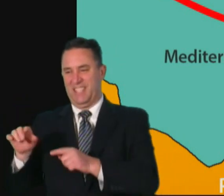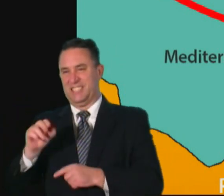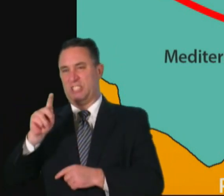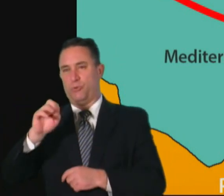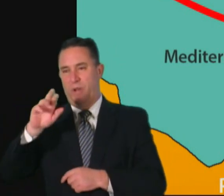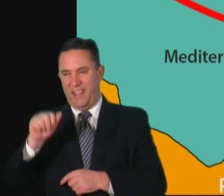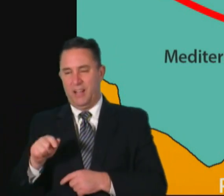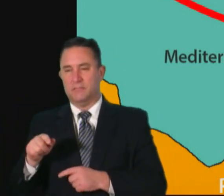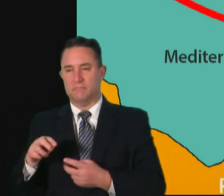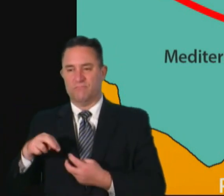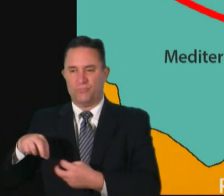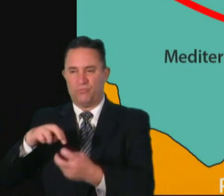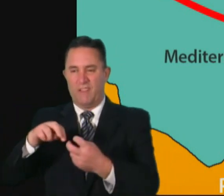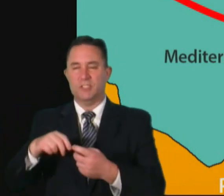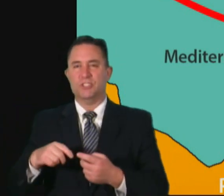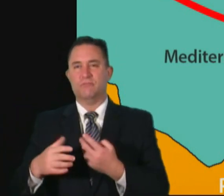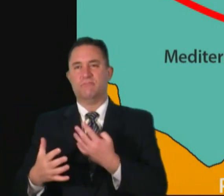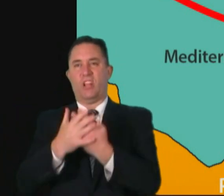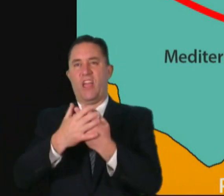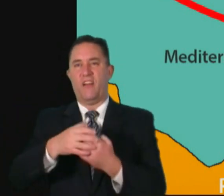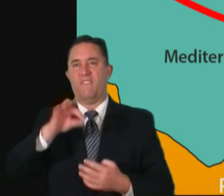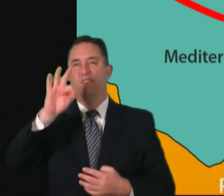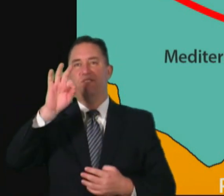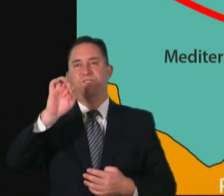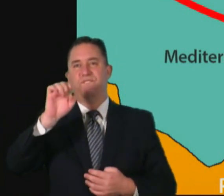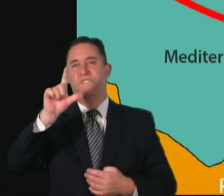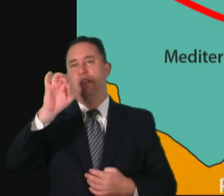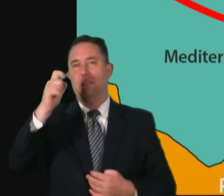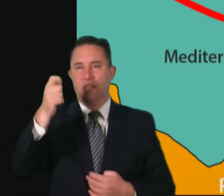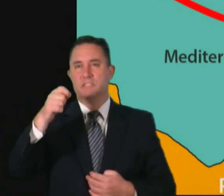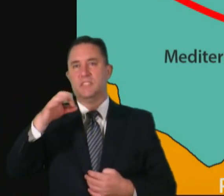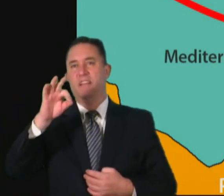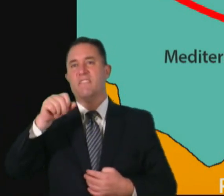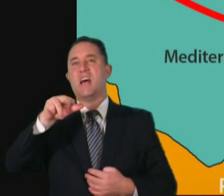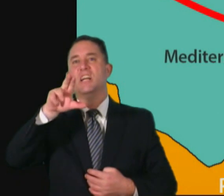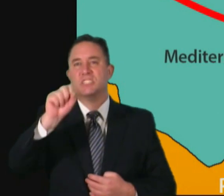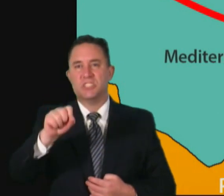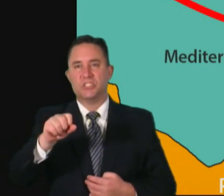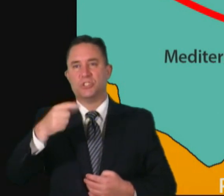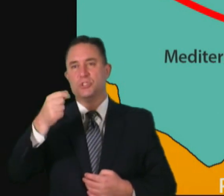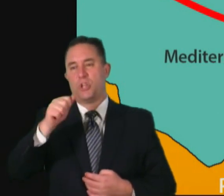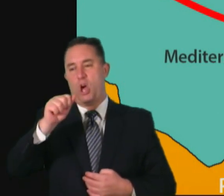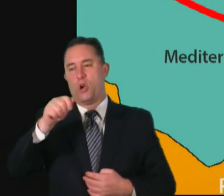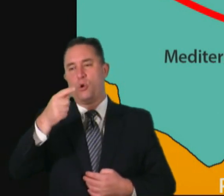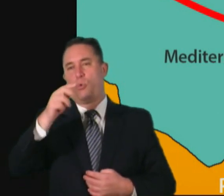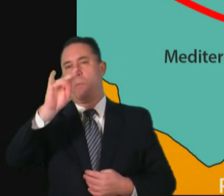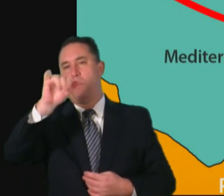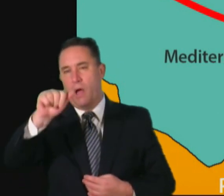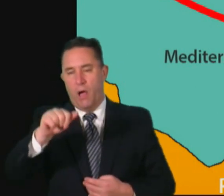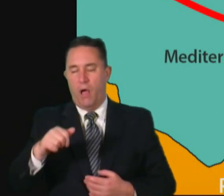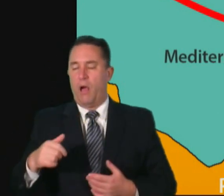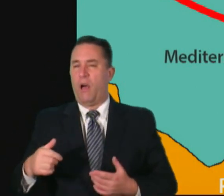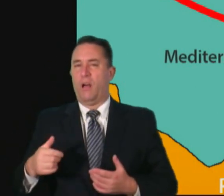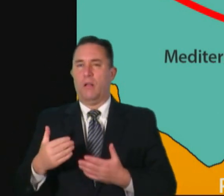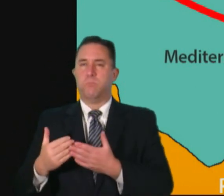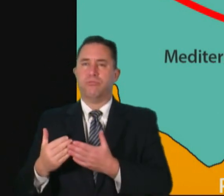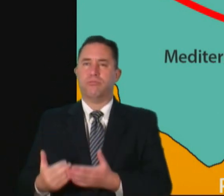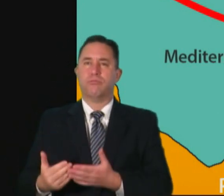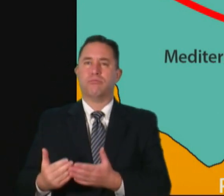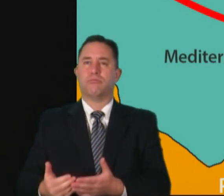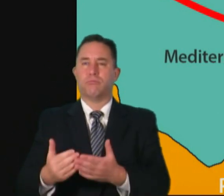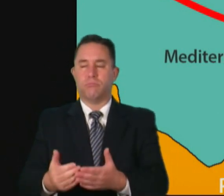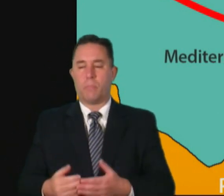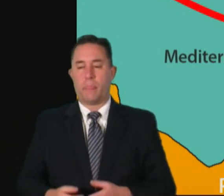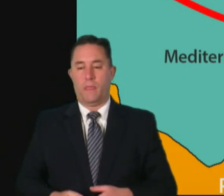Caesarea. That's where he has been in jail by Felix and by Festus and by Agrippa. And now they sail there. And